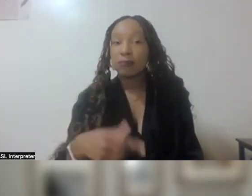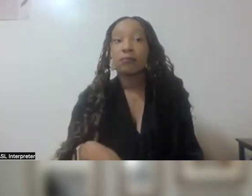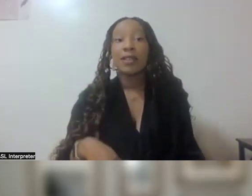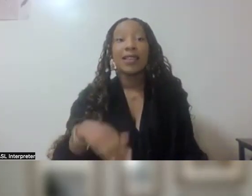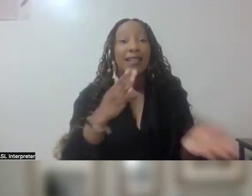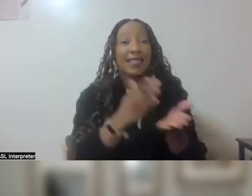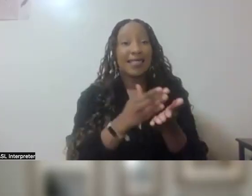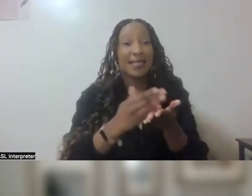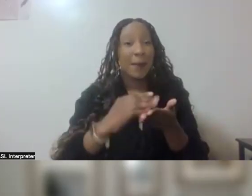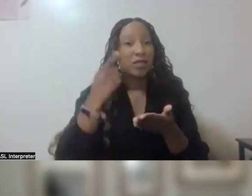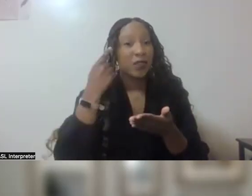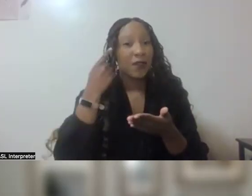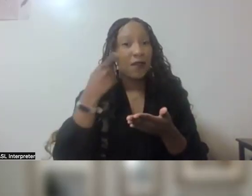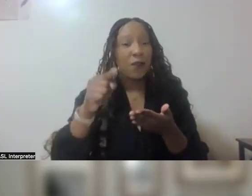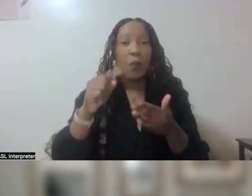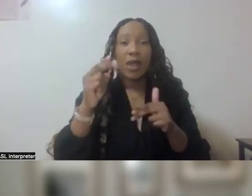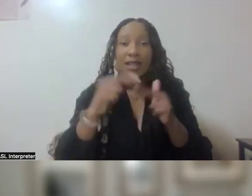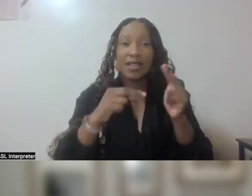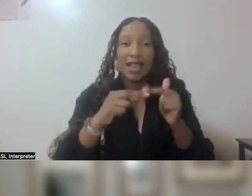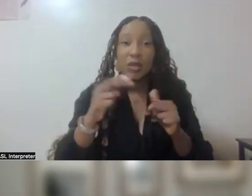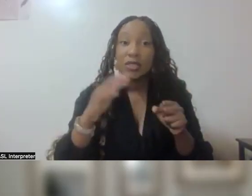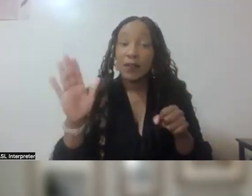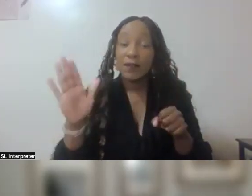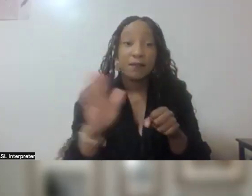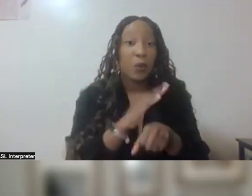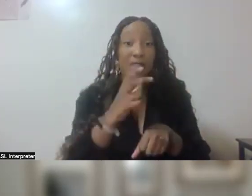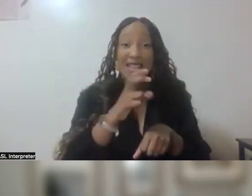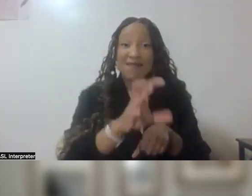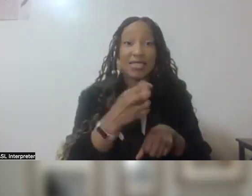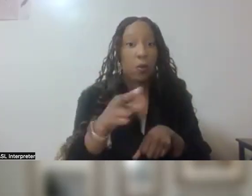for renovations fully funded, or will part of it be appropriated next year?